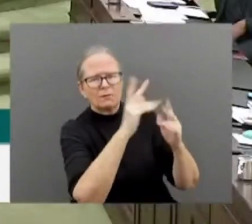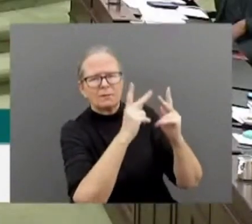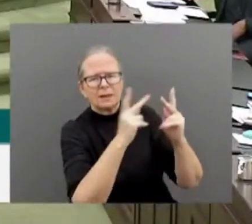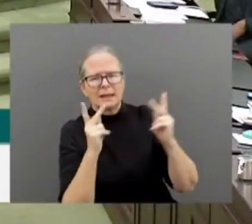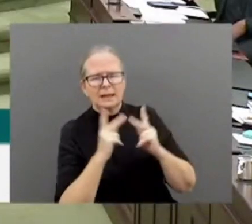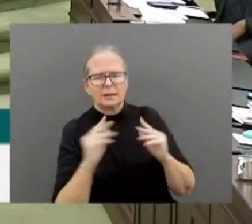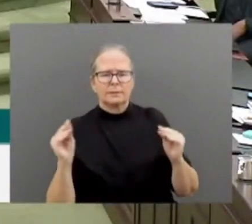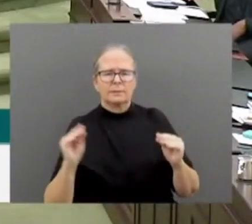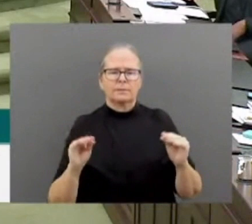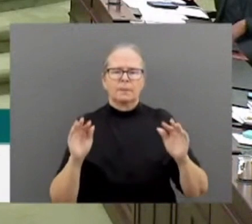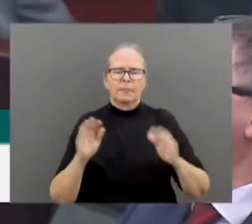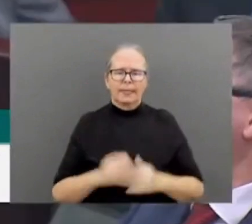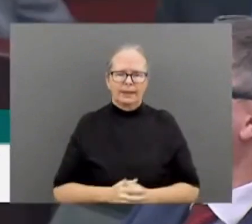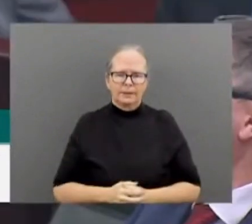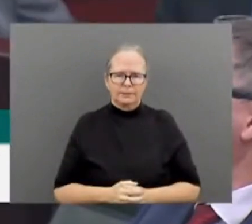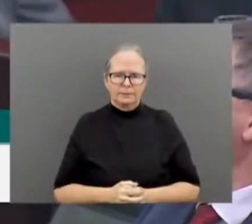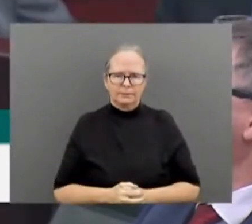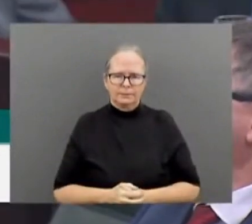The Honourable Minister.